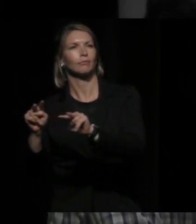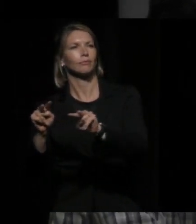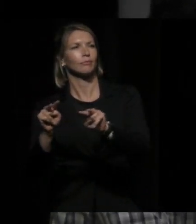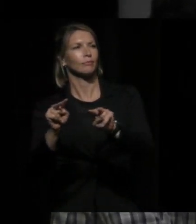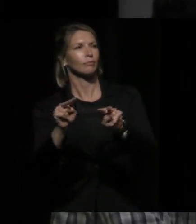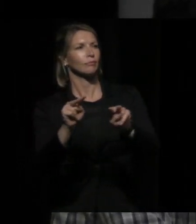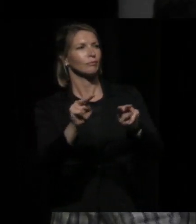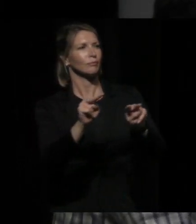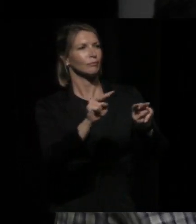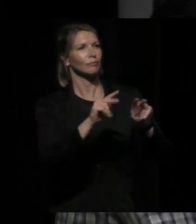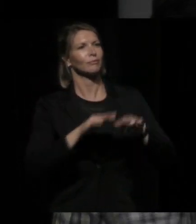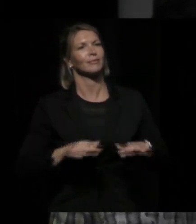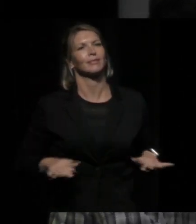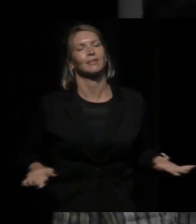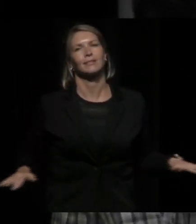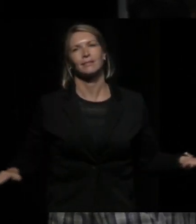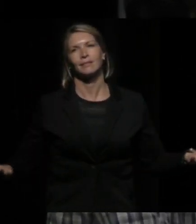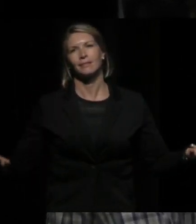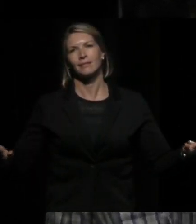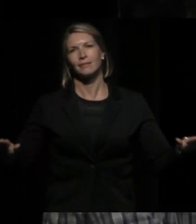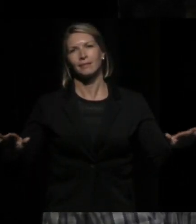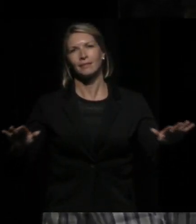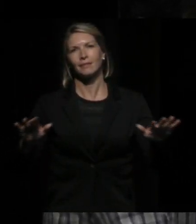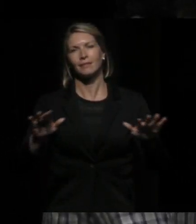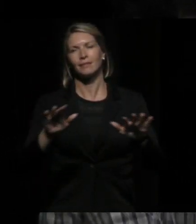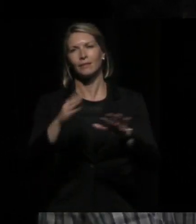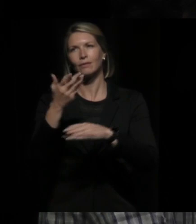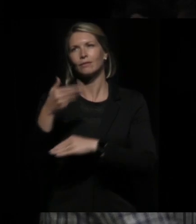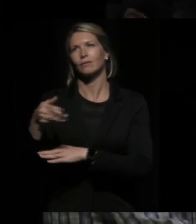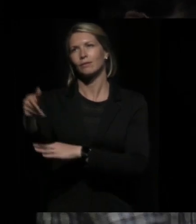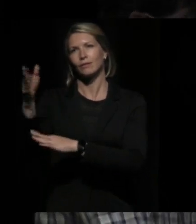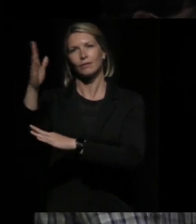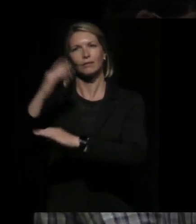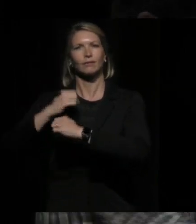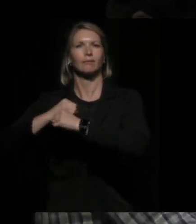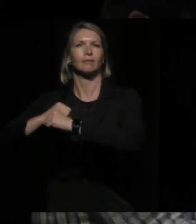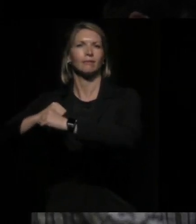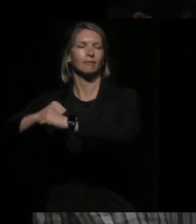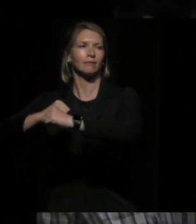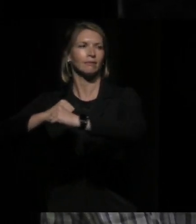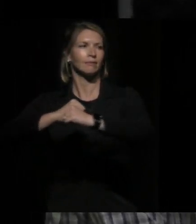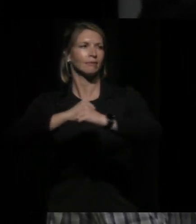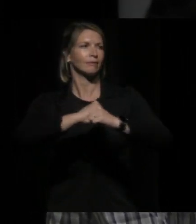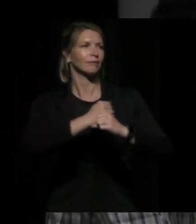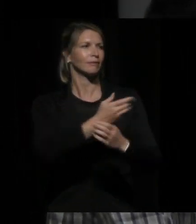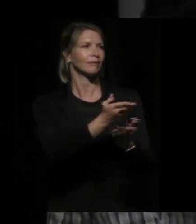guard thee, Newfoundland. God guard